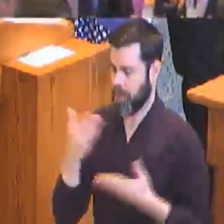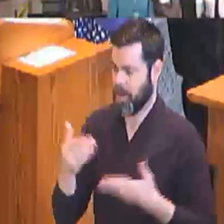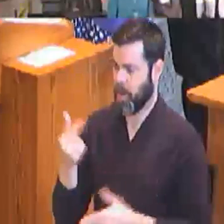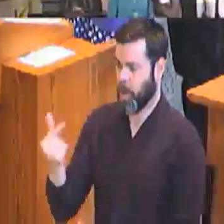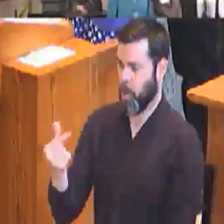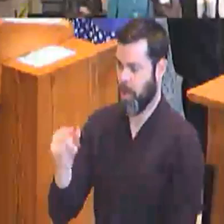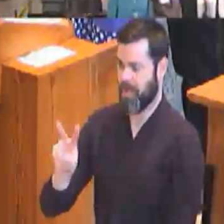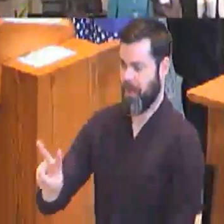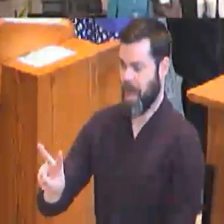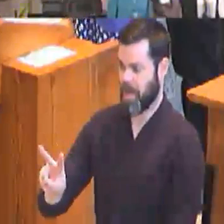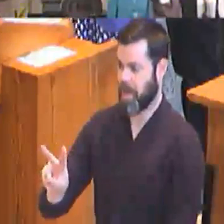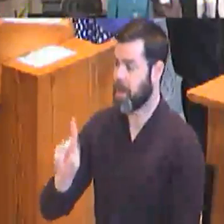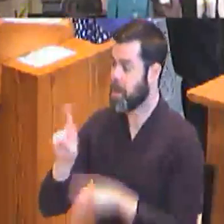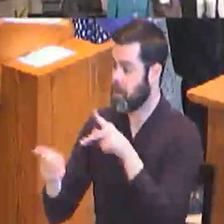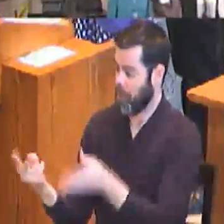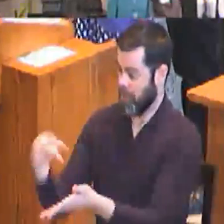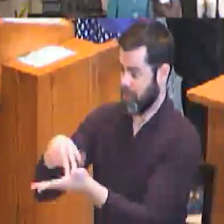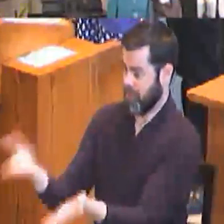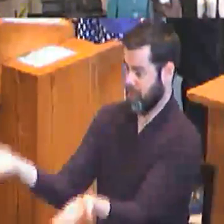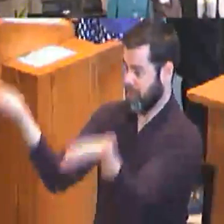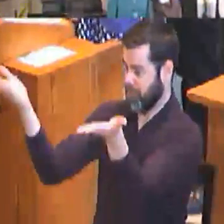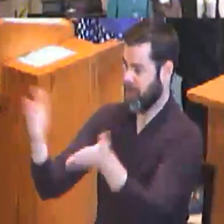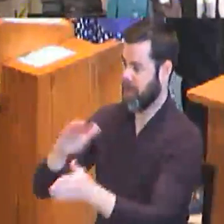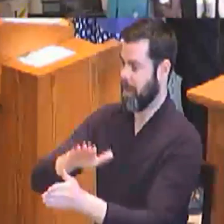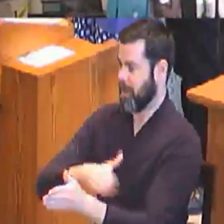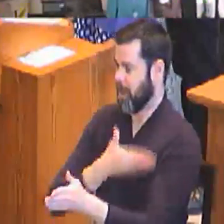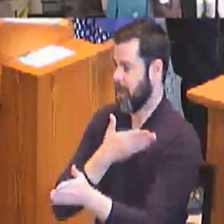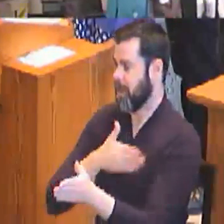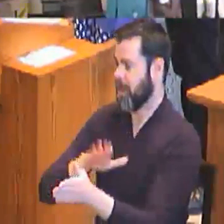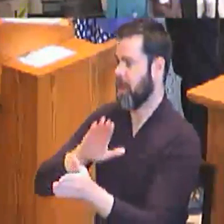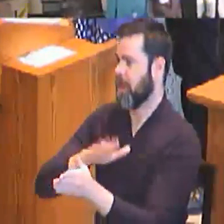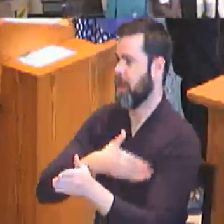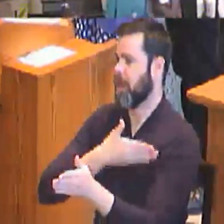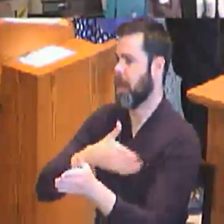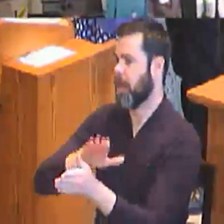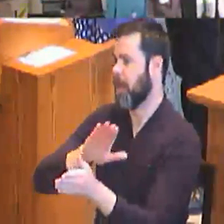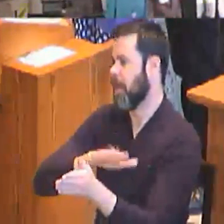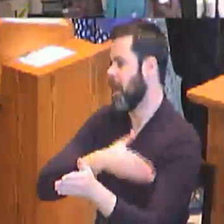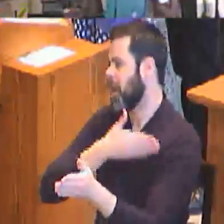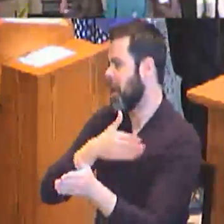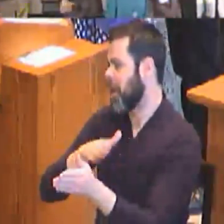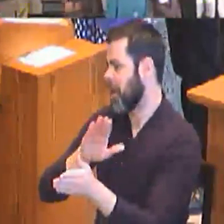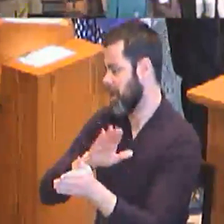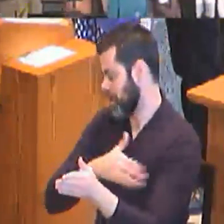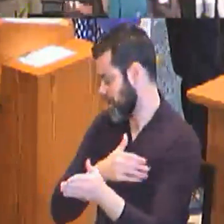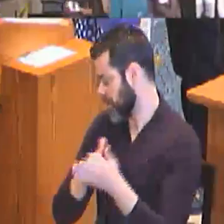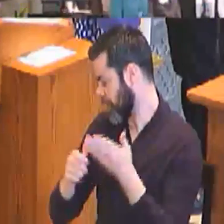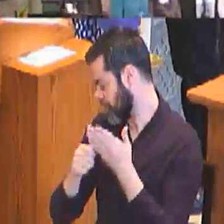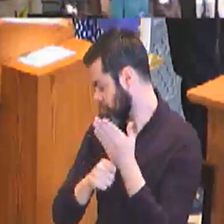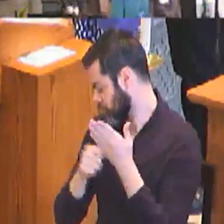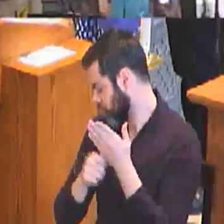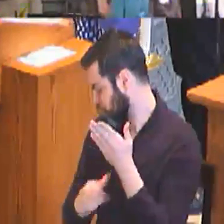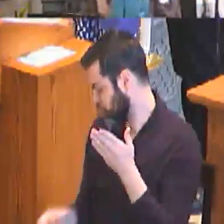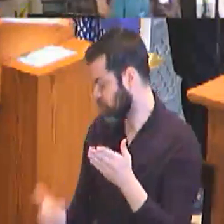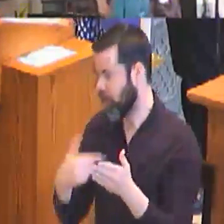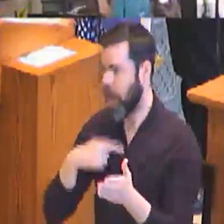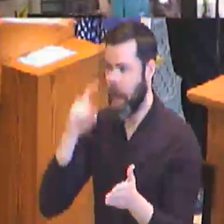Valley. Will the congregation please rise and sing? The words are in your bulletin. I behold the Christ in you.